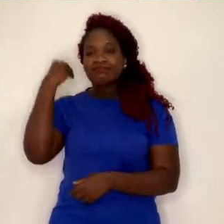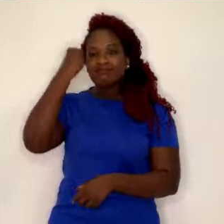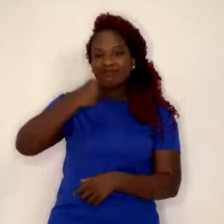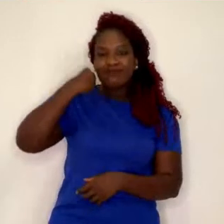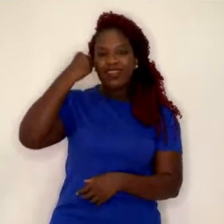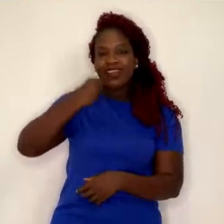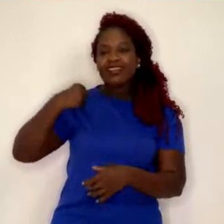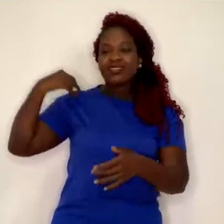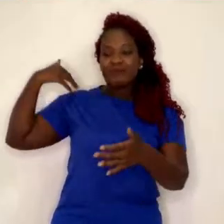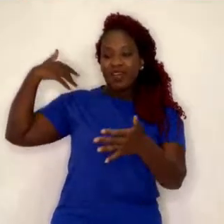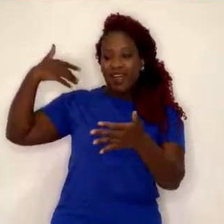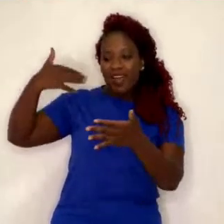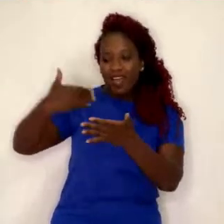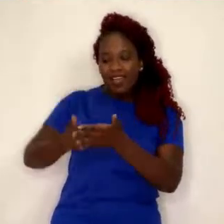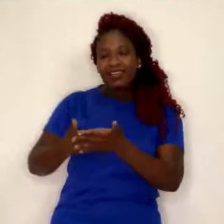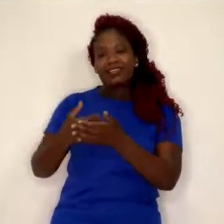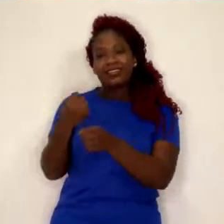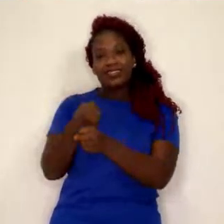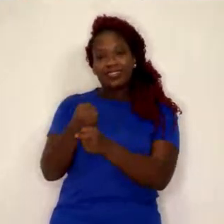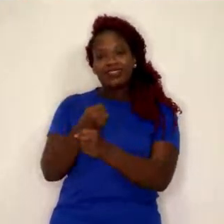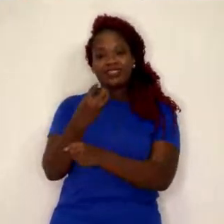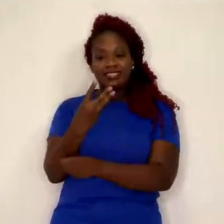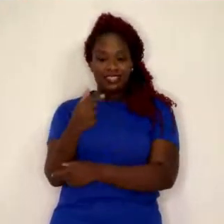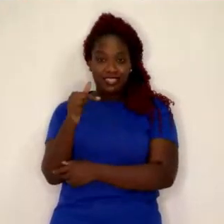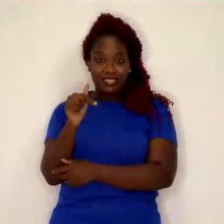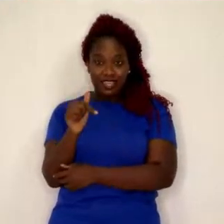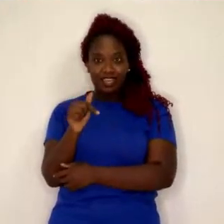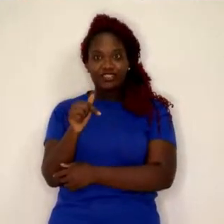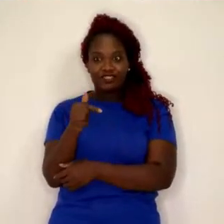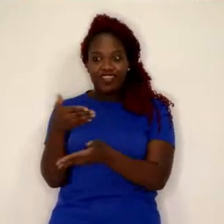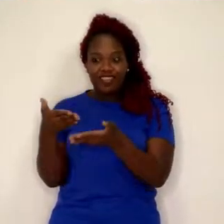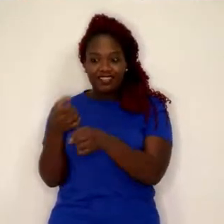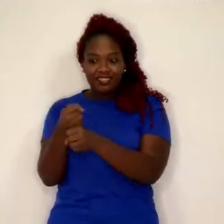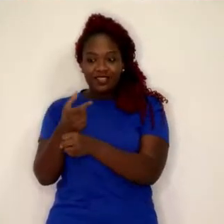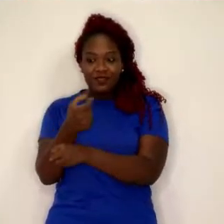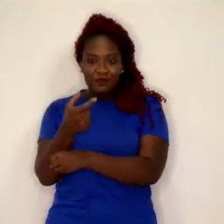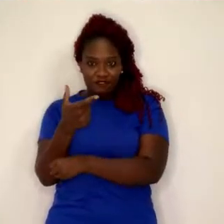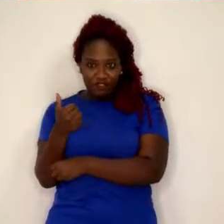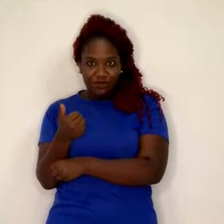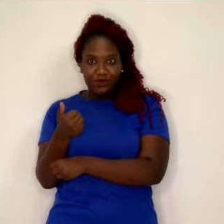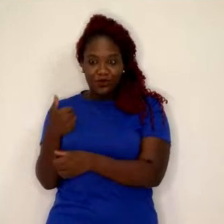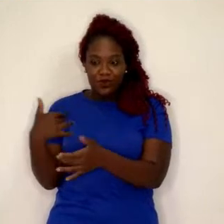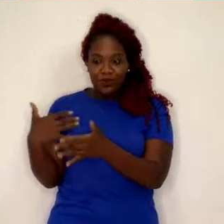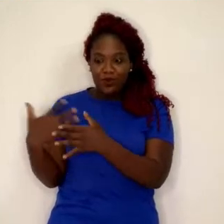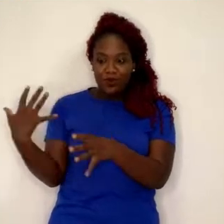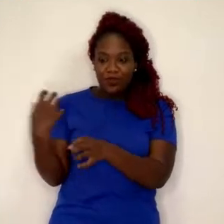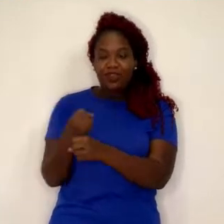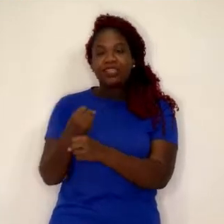many experience that it has been developing in the last years.